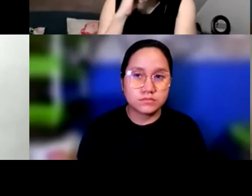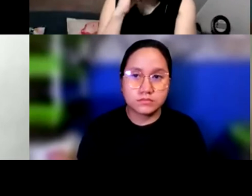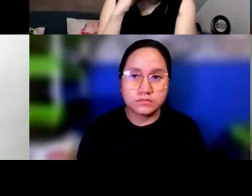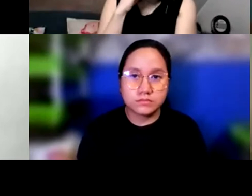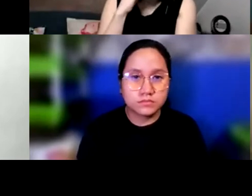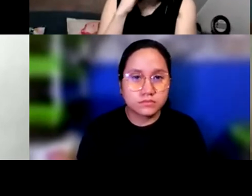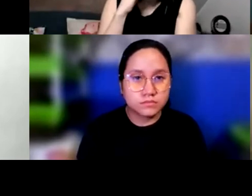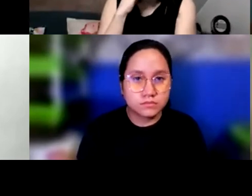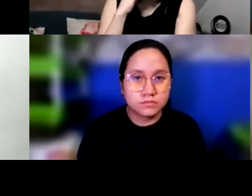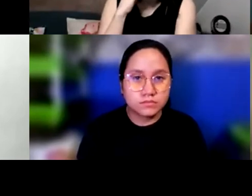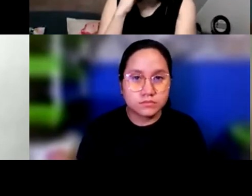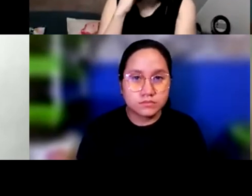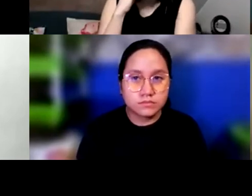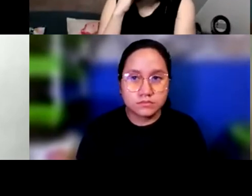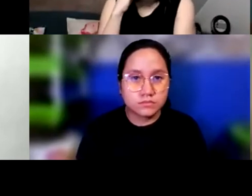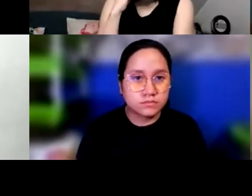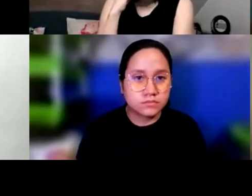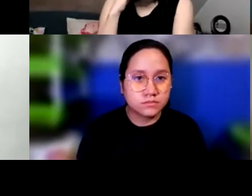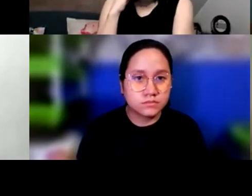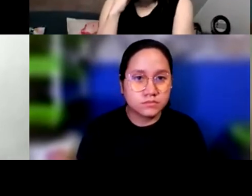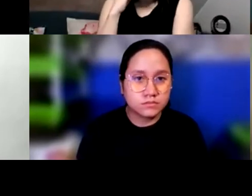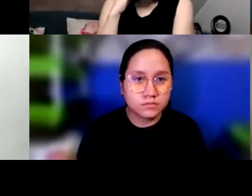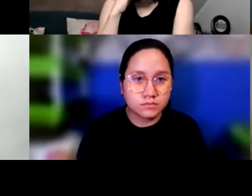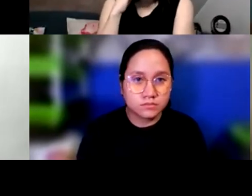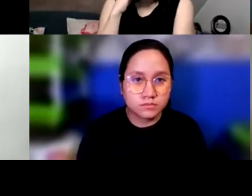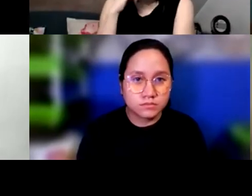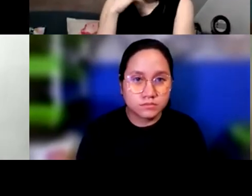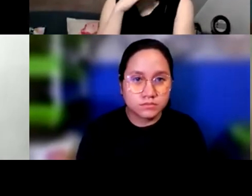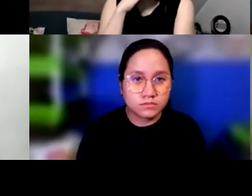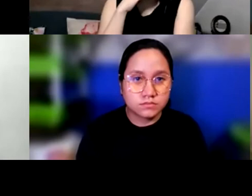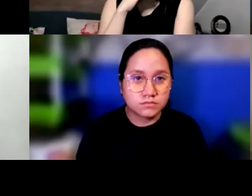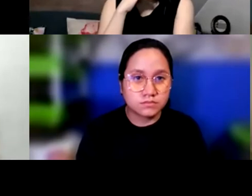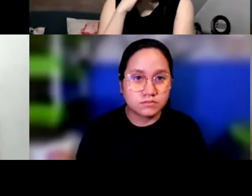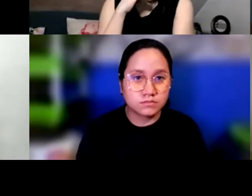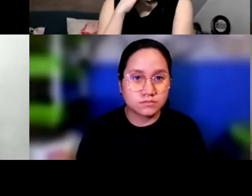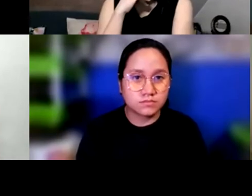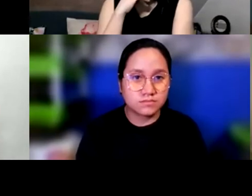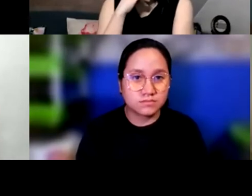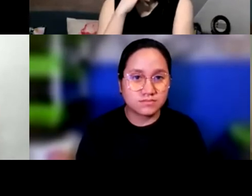Are you required to deal with that person? You're forced to deal with that person?